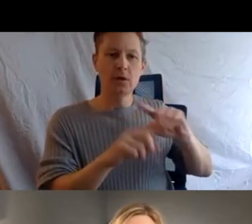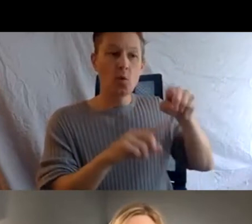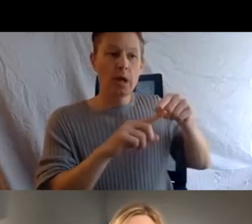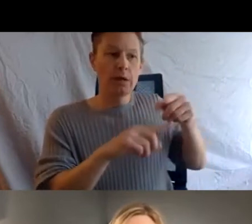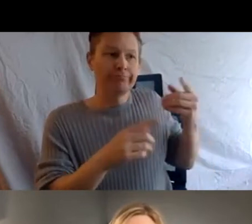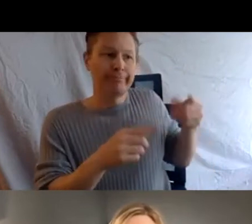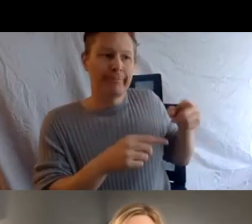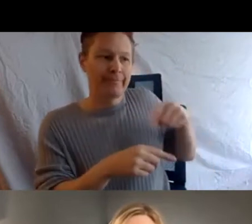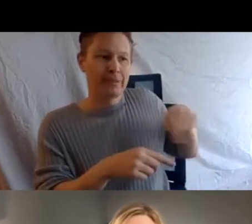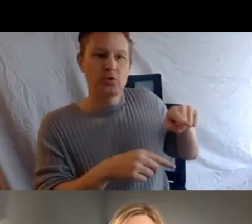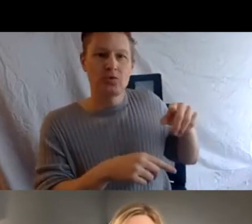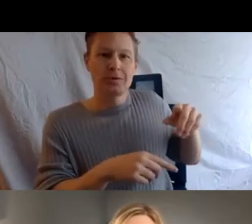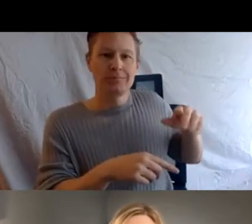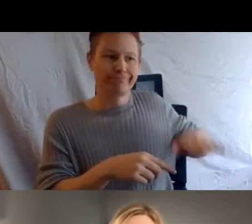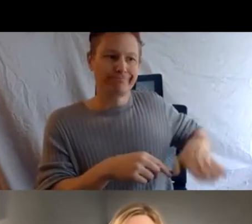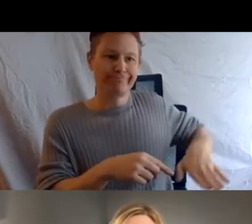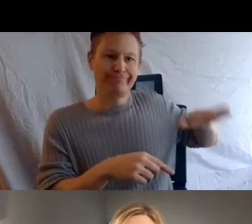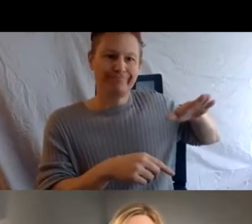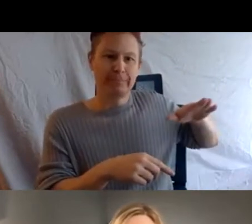normal thing. And if,